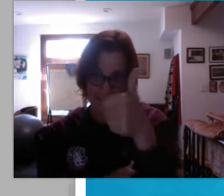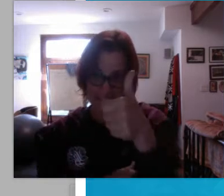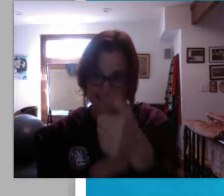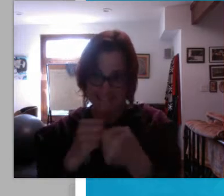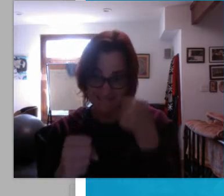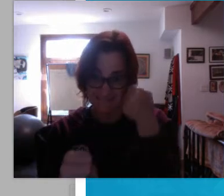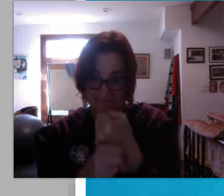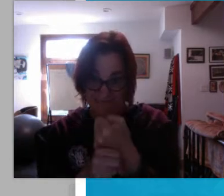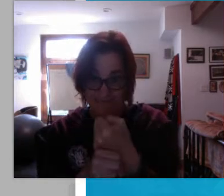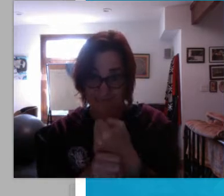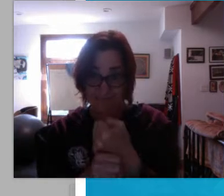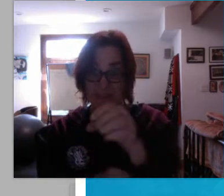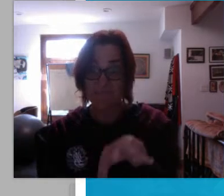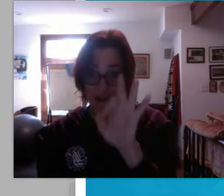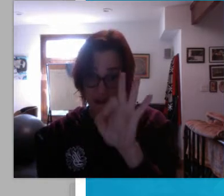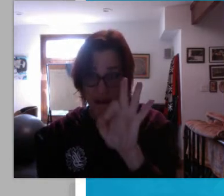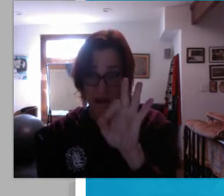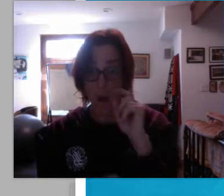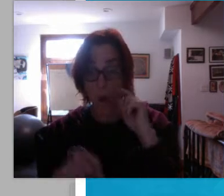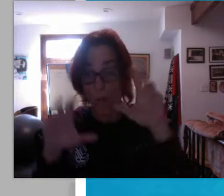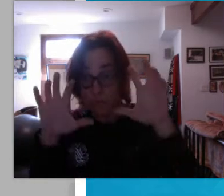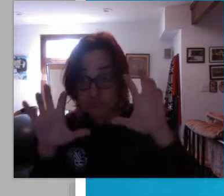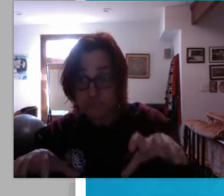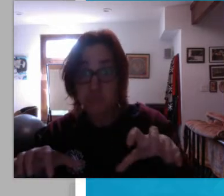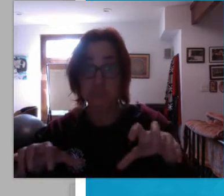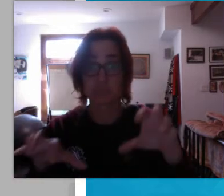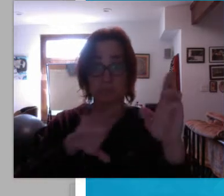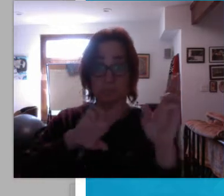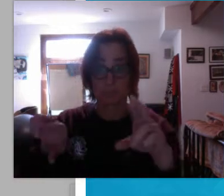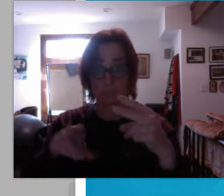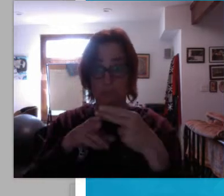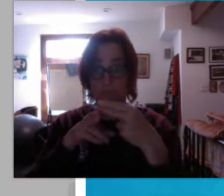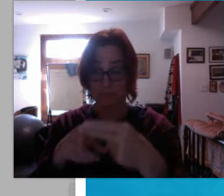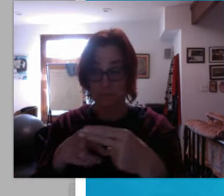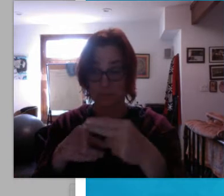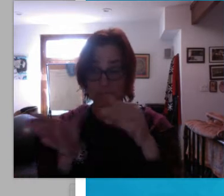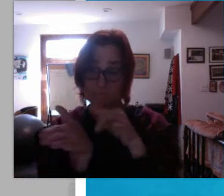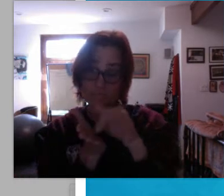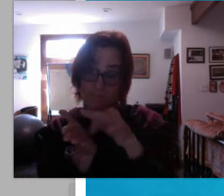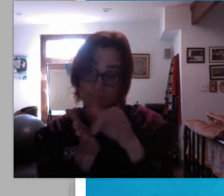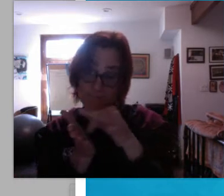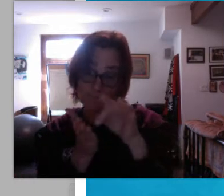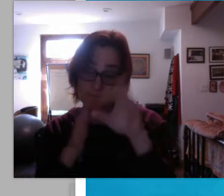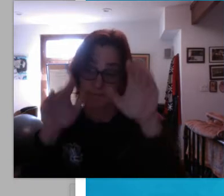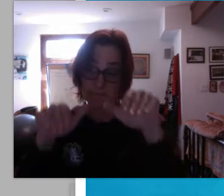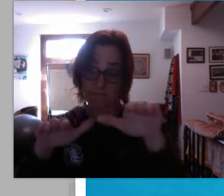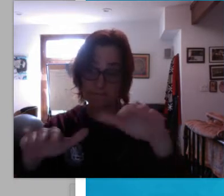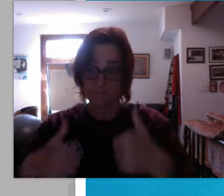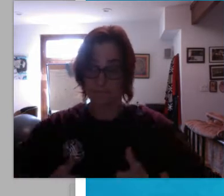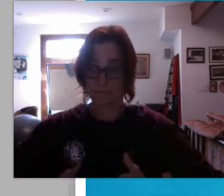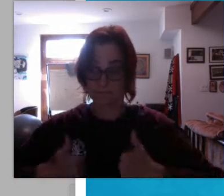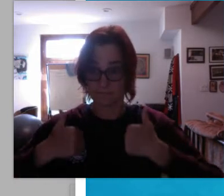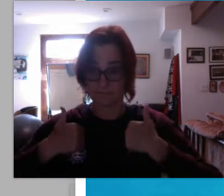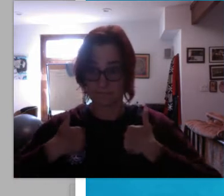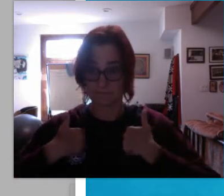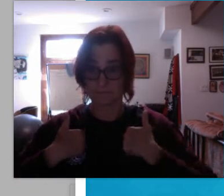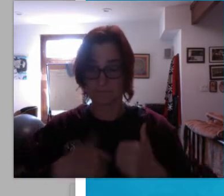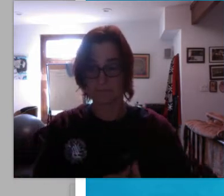10 years to find out. The surprising report is called the Census